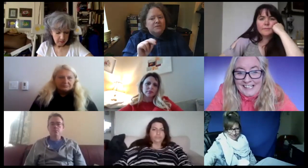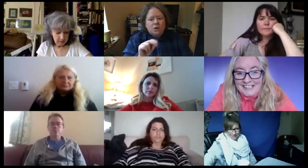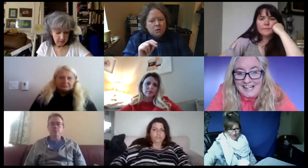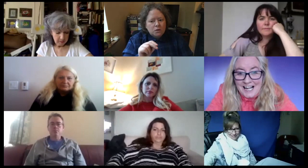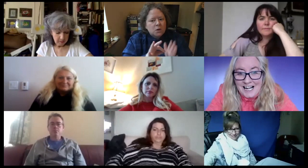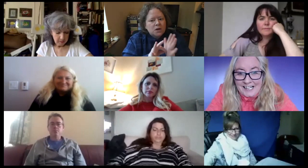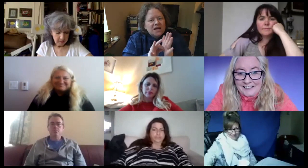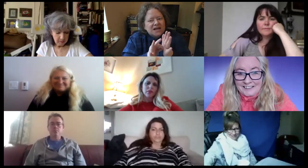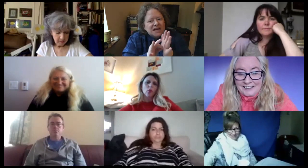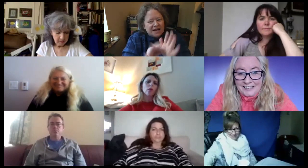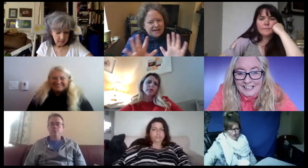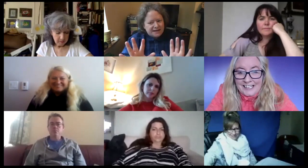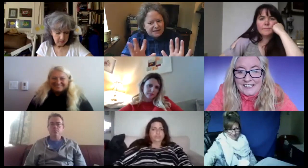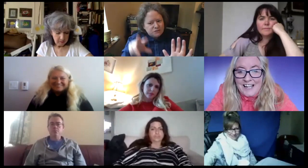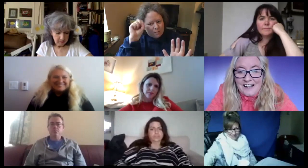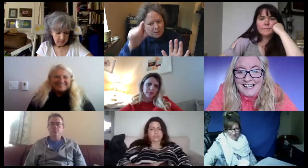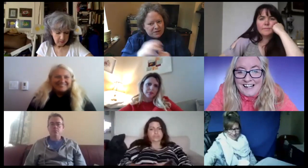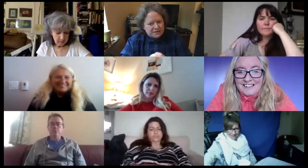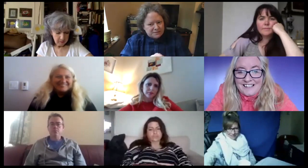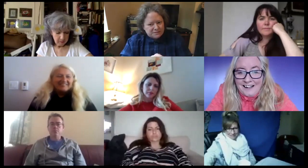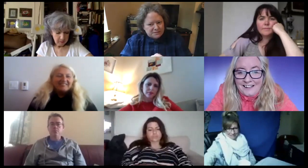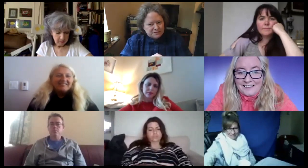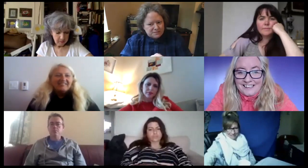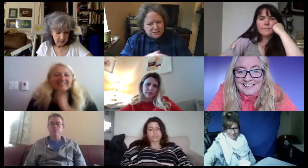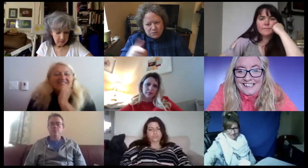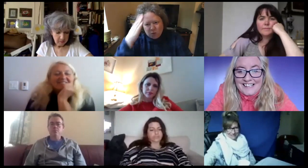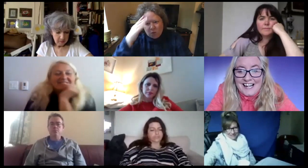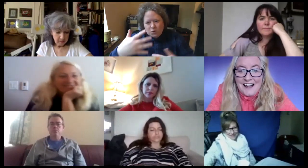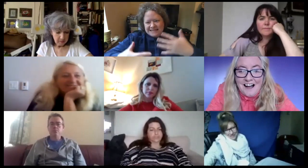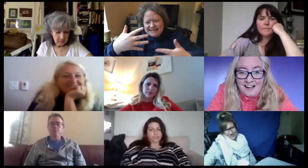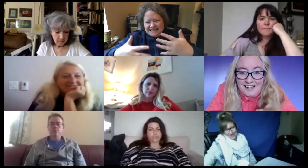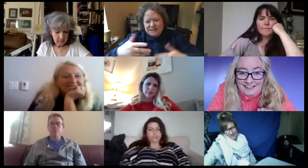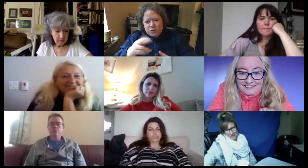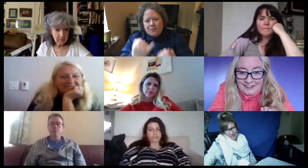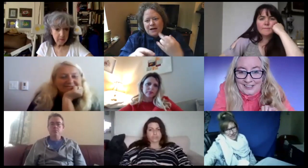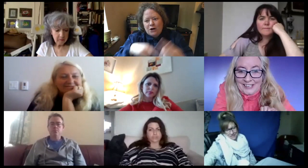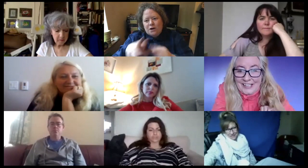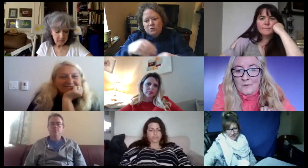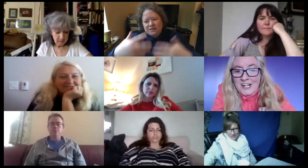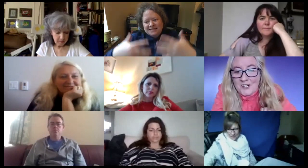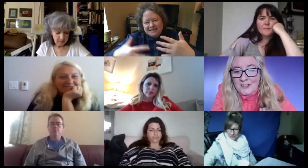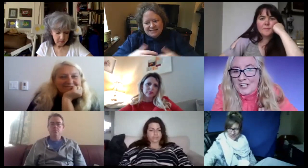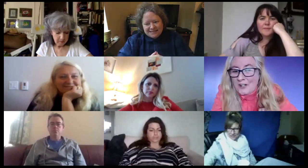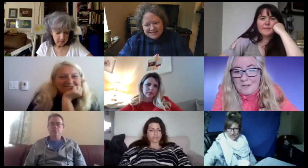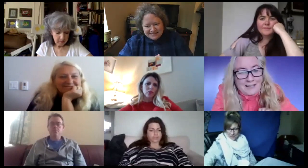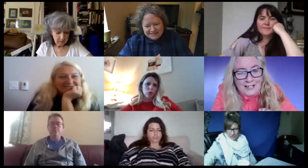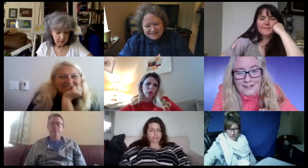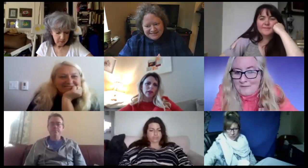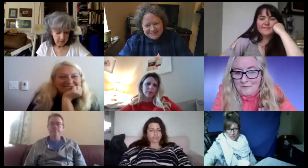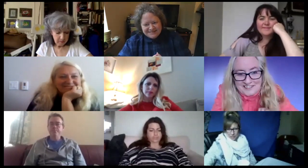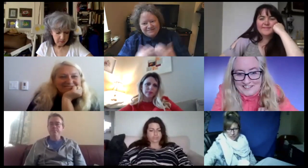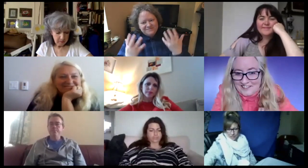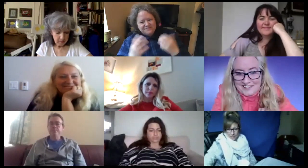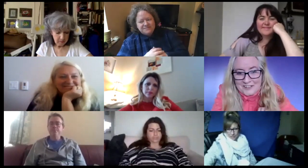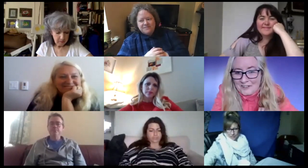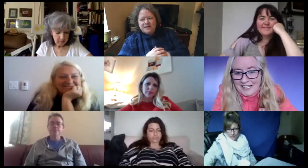it is a guide. It's not exact. It is a guide. Now we know that you can play around